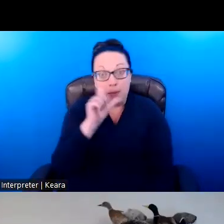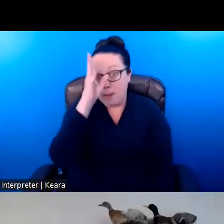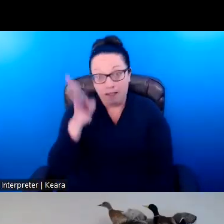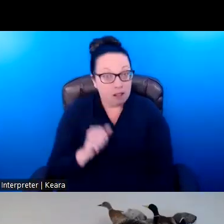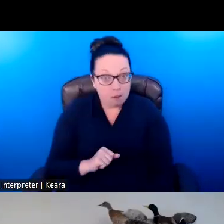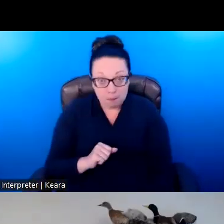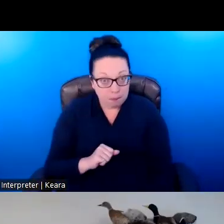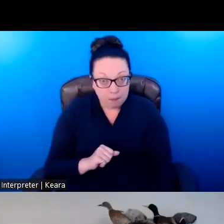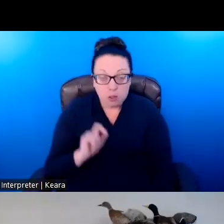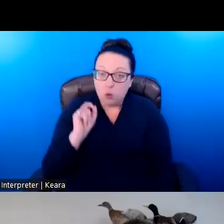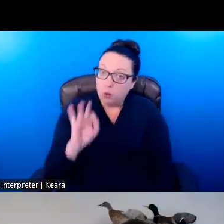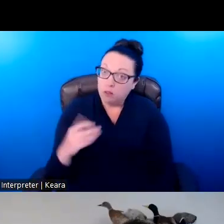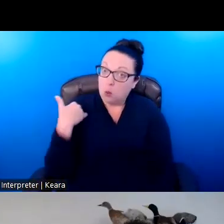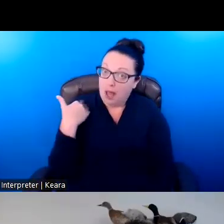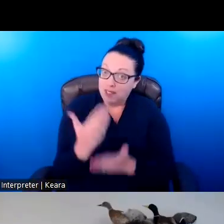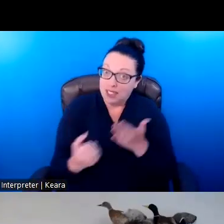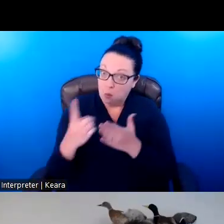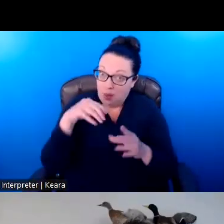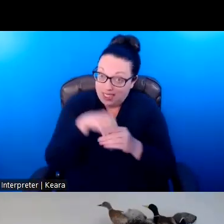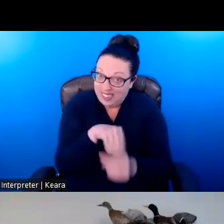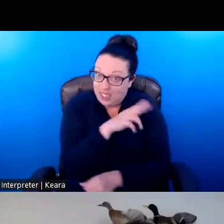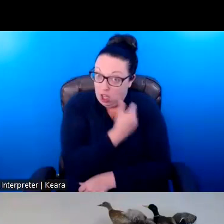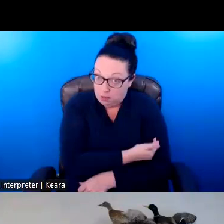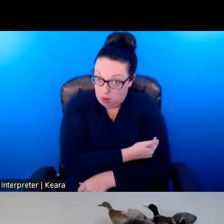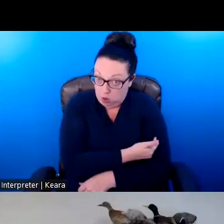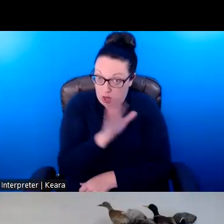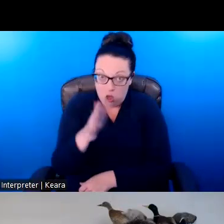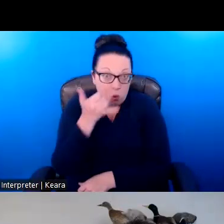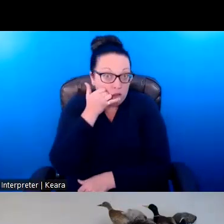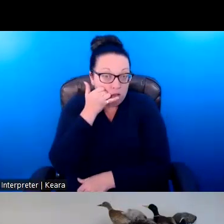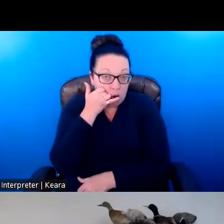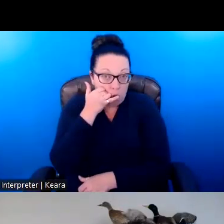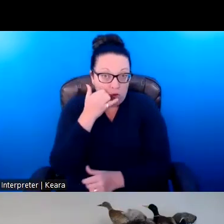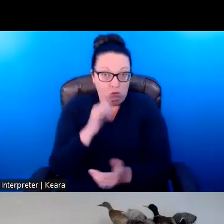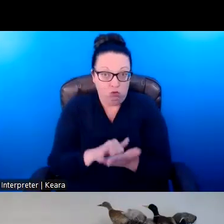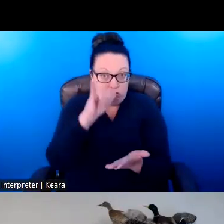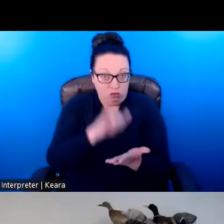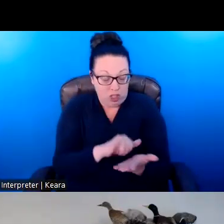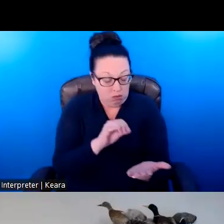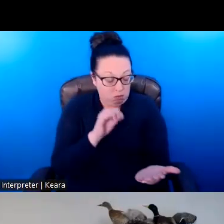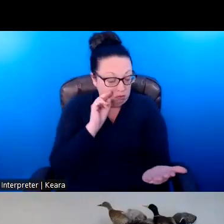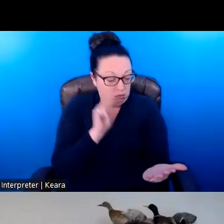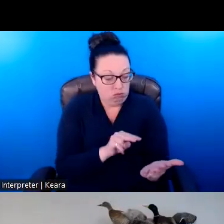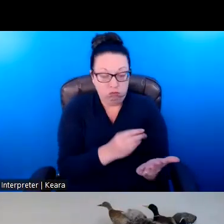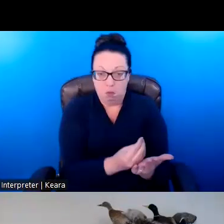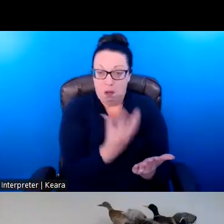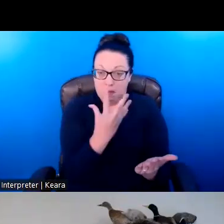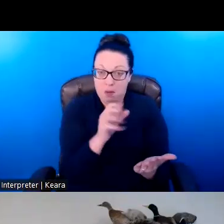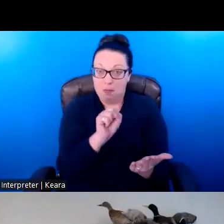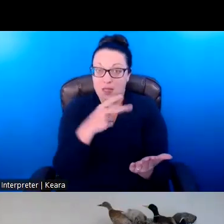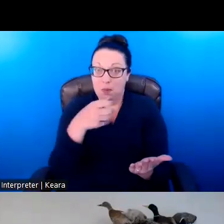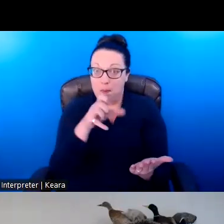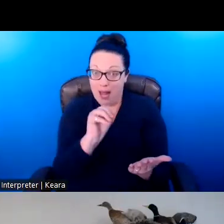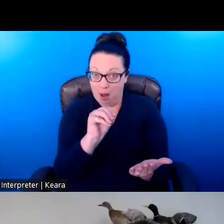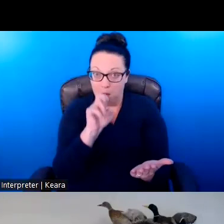got somebody, a loved one in the hospital, and your cell phone shows spam or some sort of blocked number, answer it if you can, because